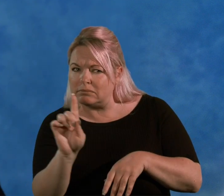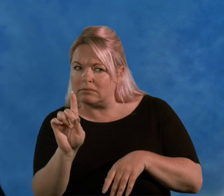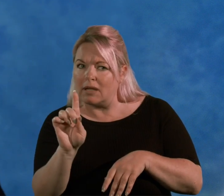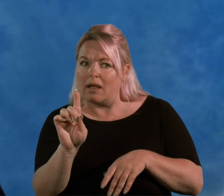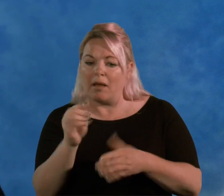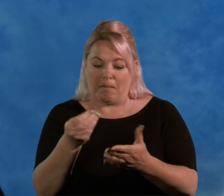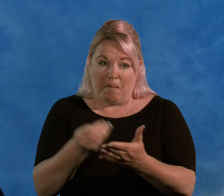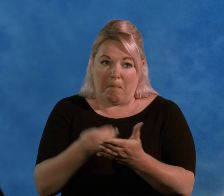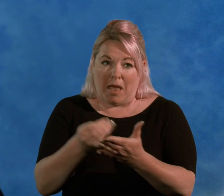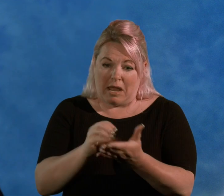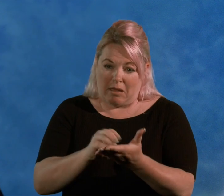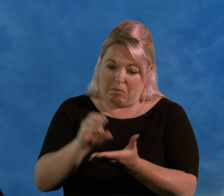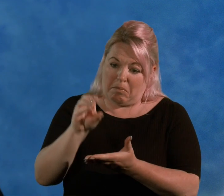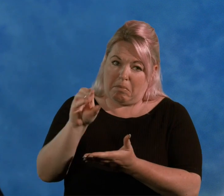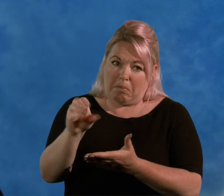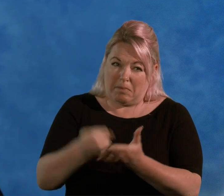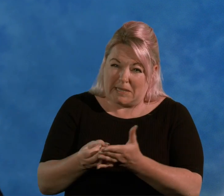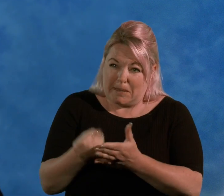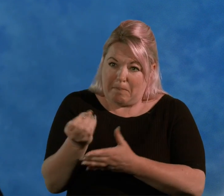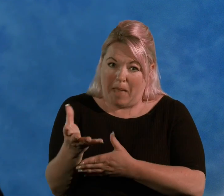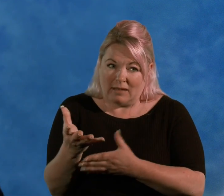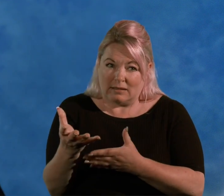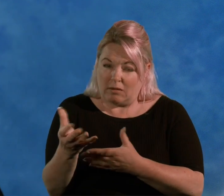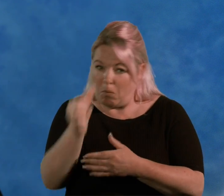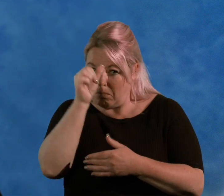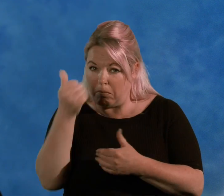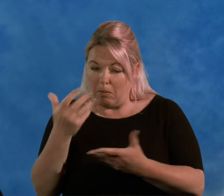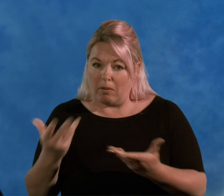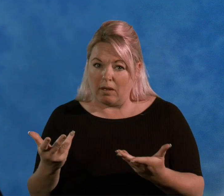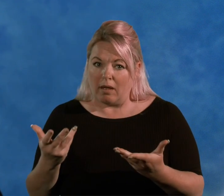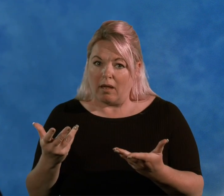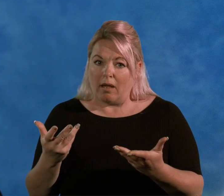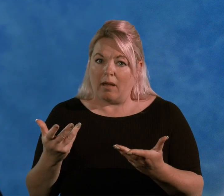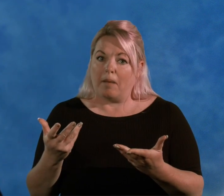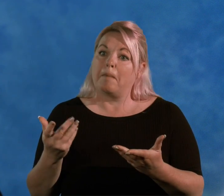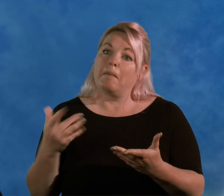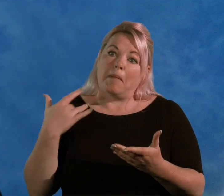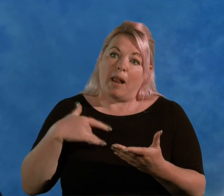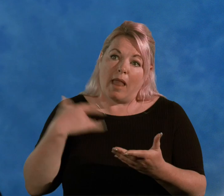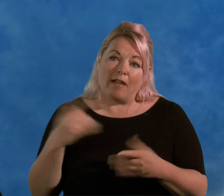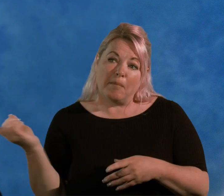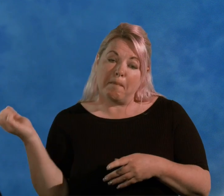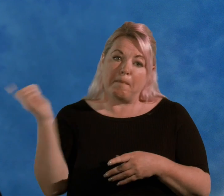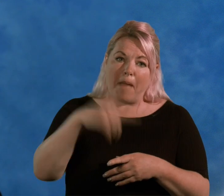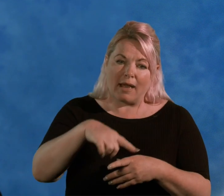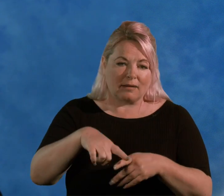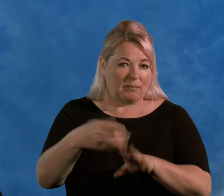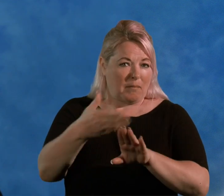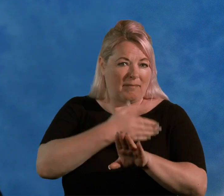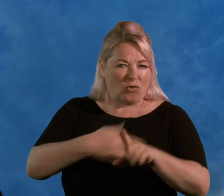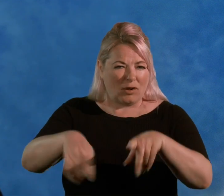like? Had all that money been justified? Would my life return to what it had been